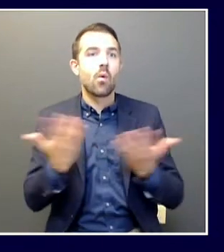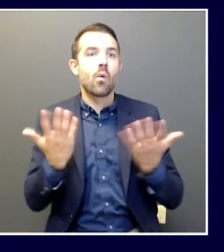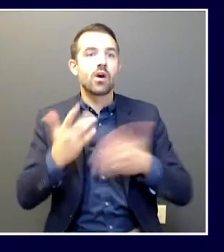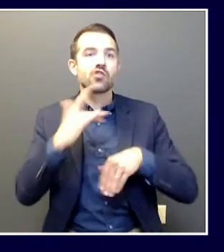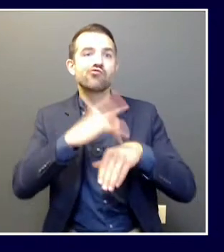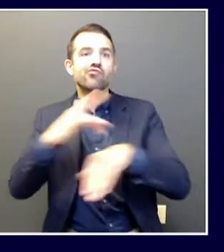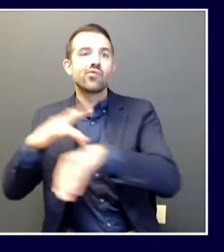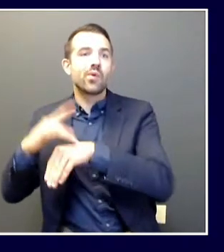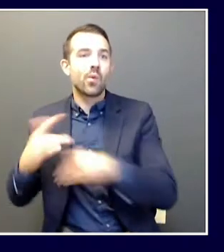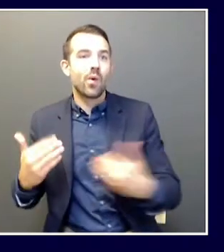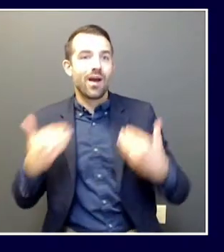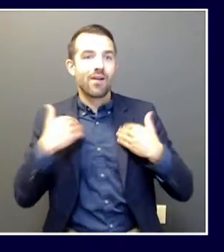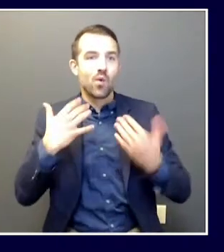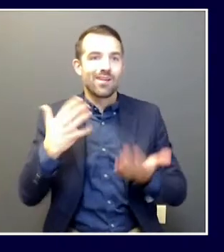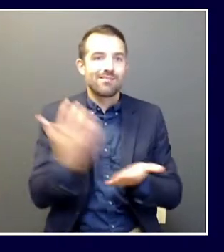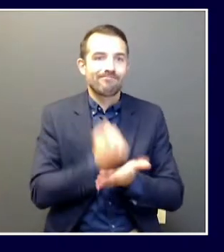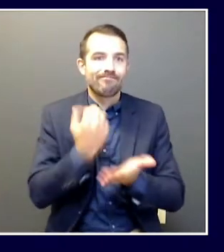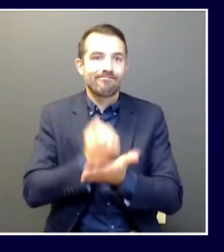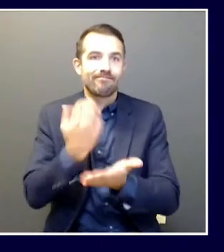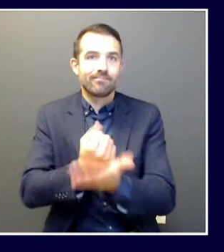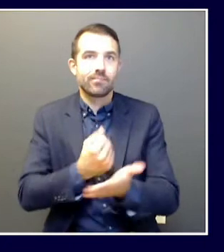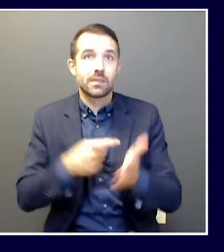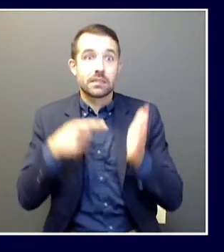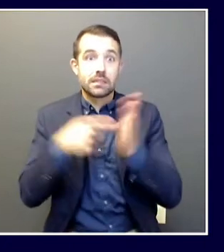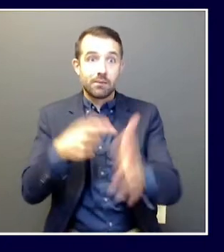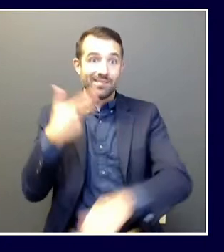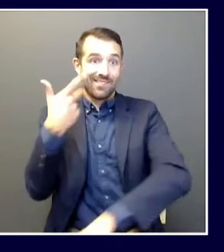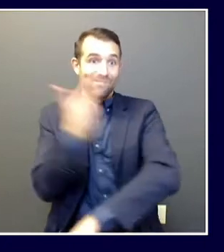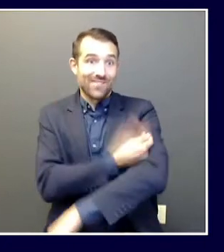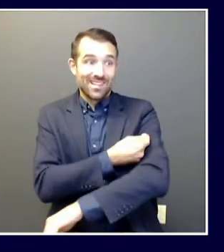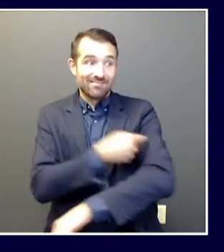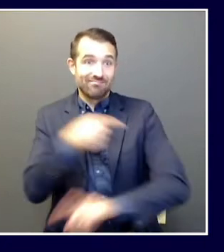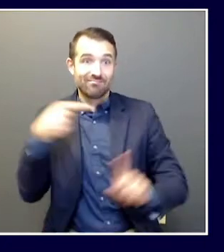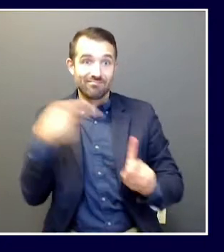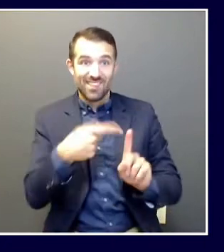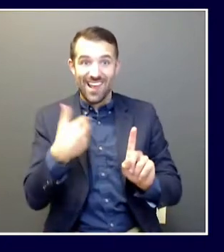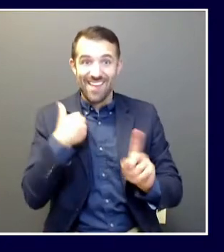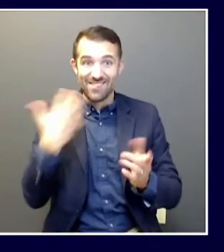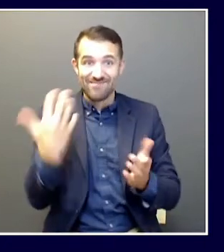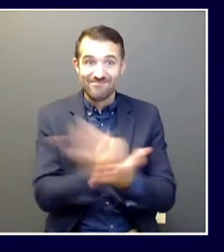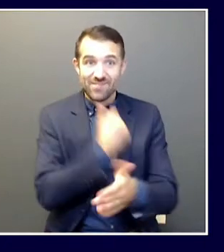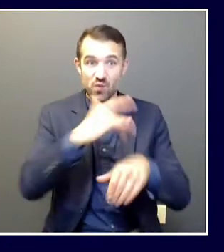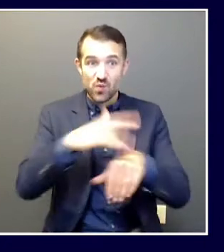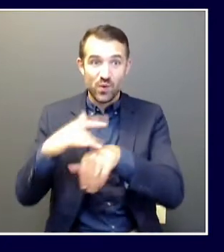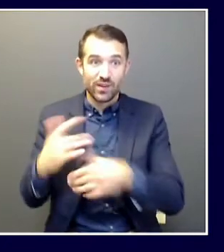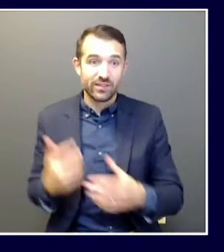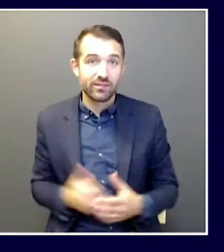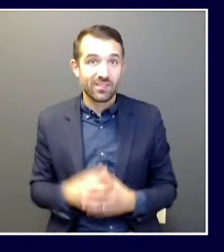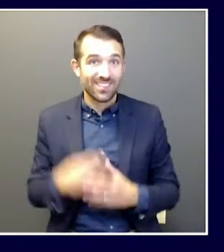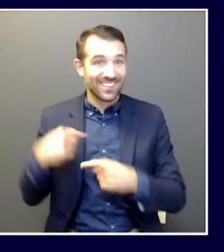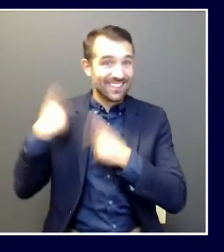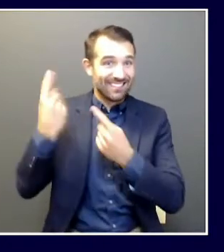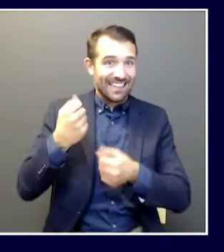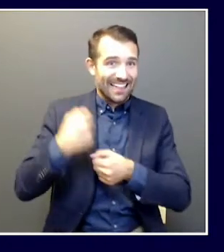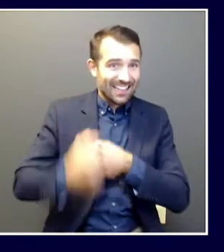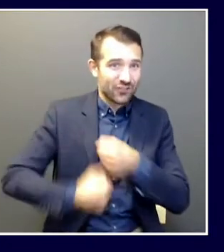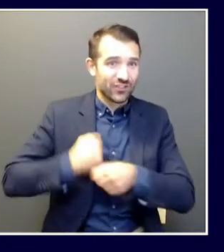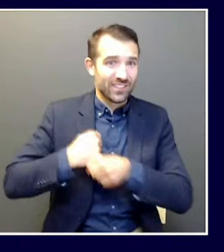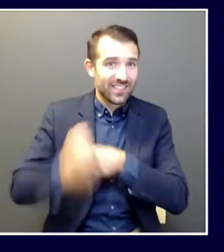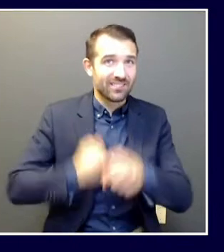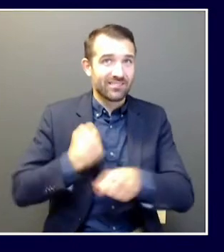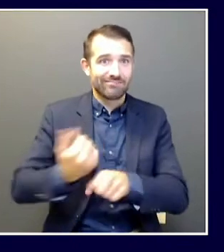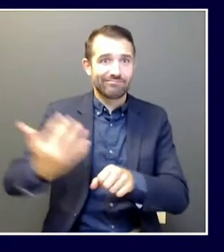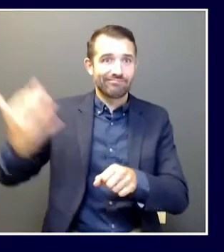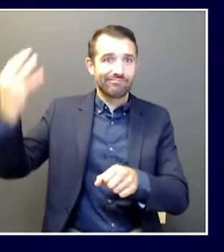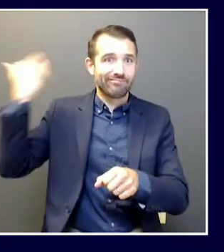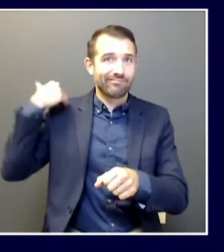immunization rule that we've had is longstanding, decades old, because people have for a long time, back to George Washington, actually recognized